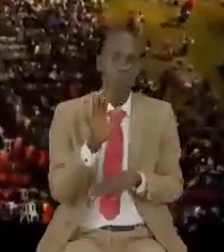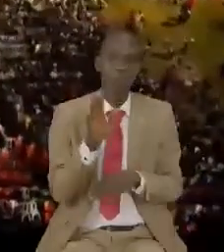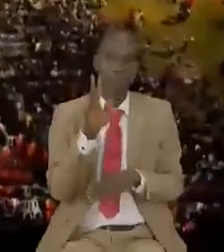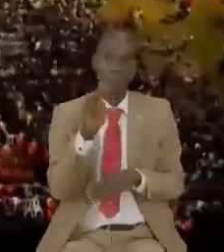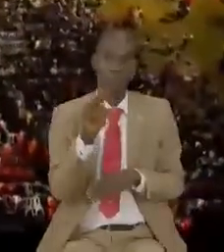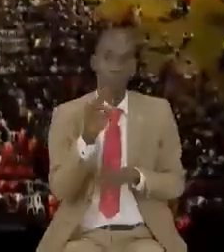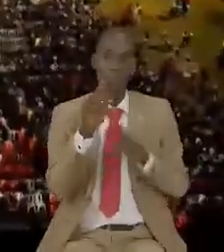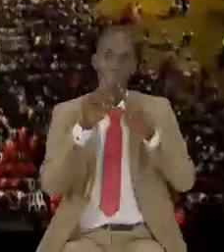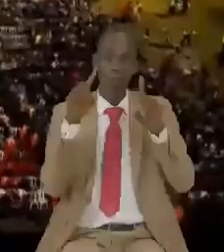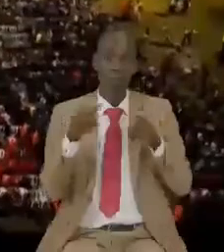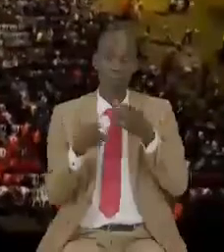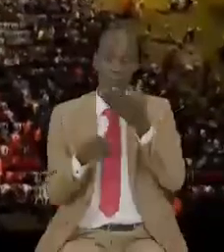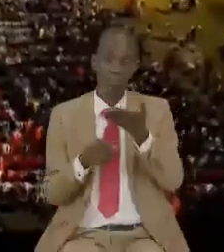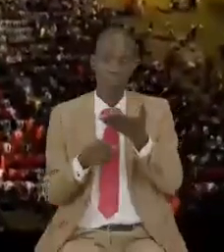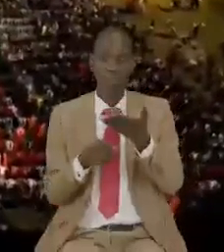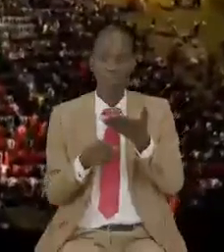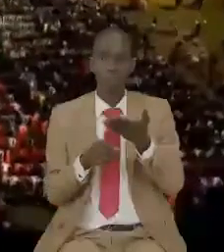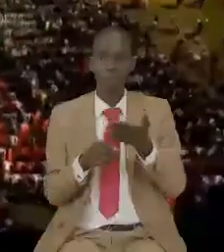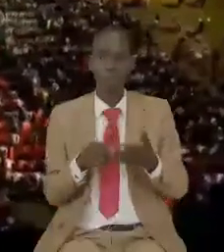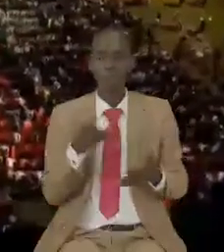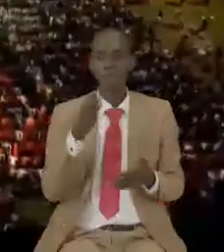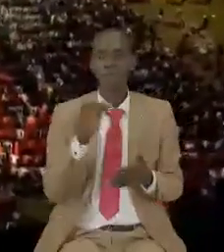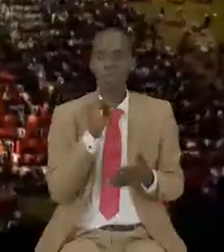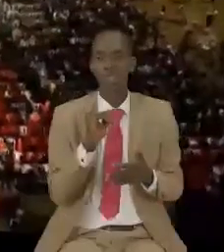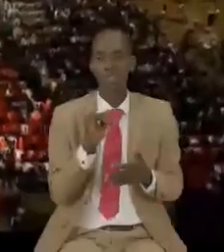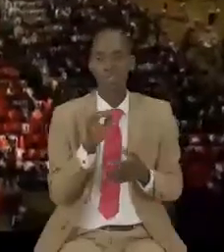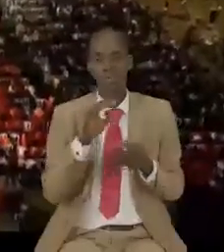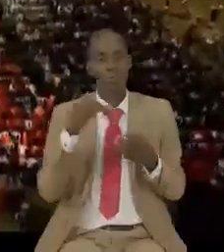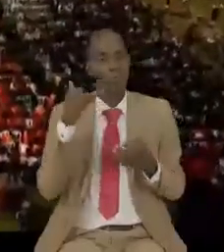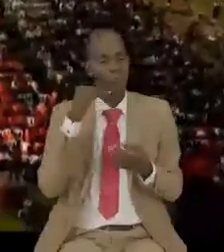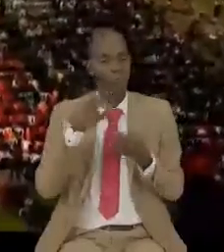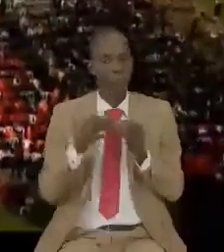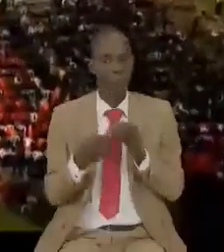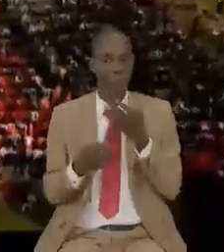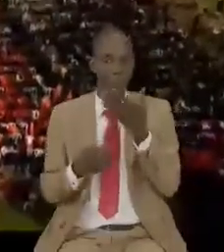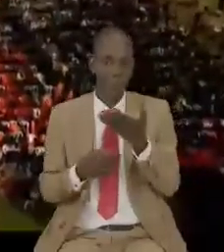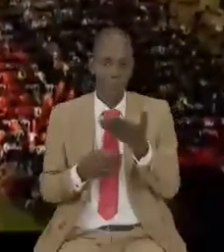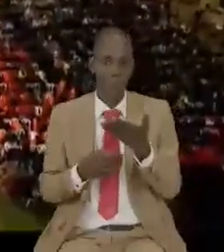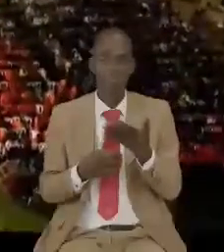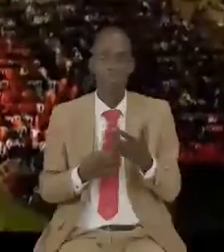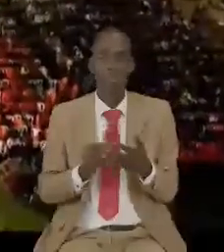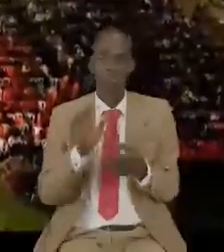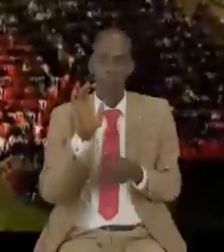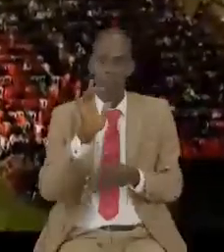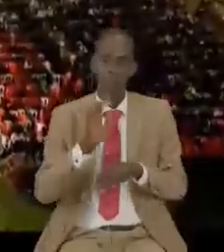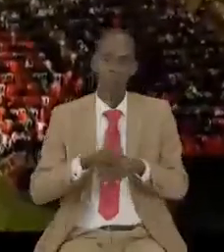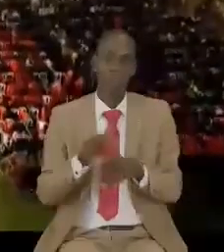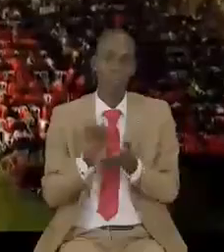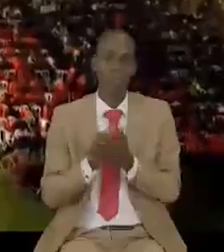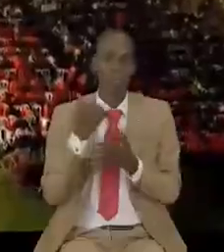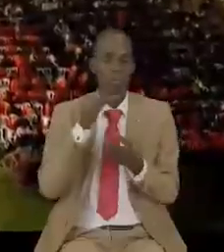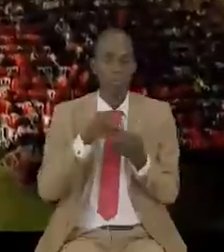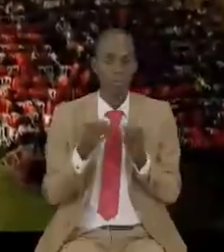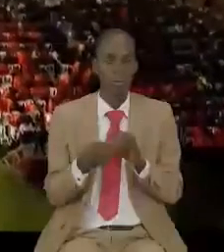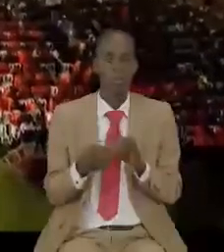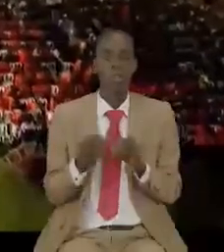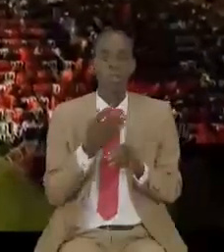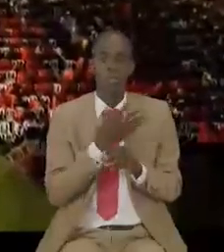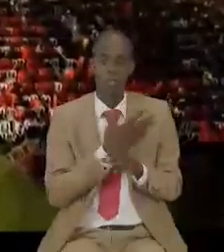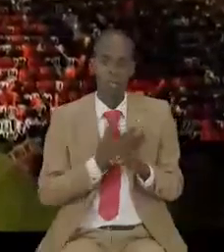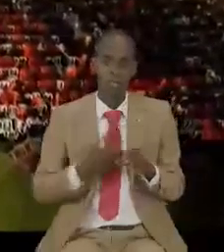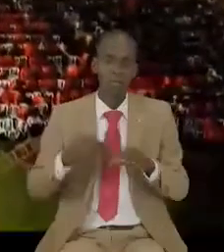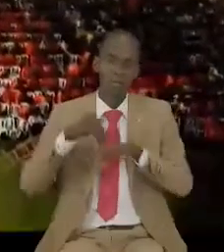there. Click on it. A form will drop. Fill the form and submit.